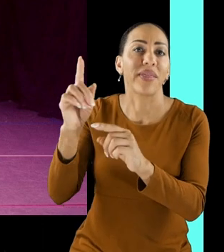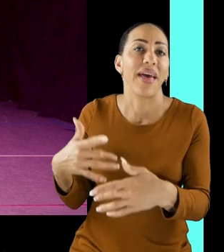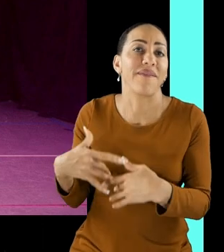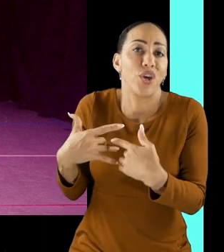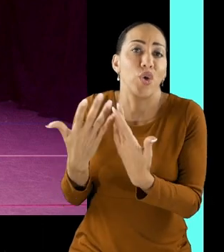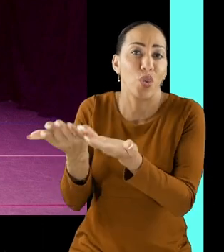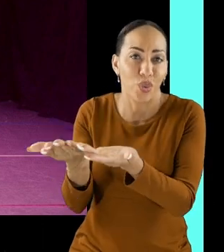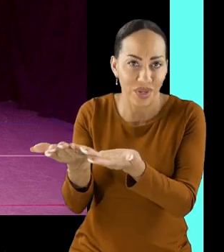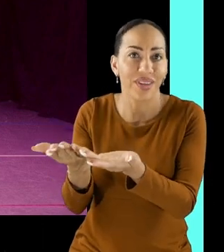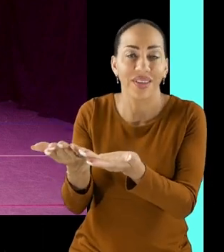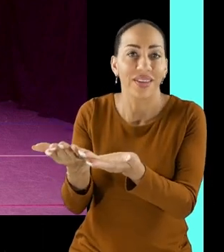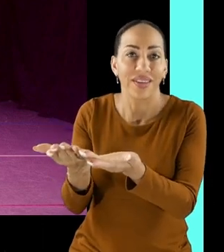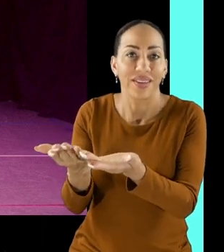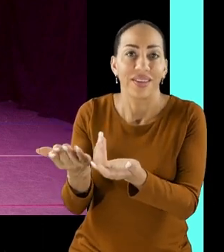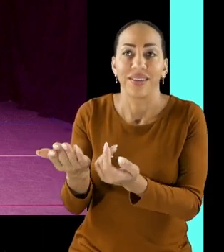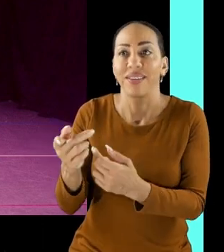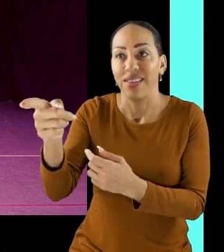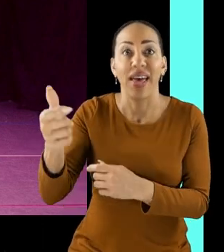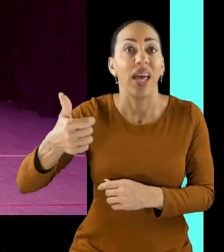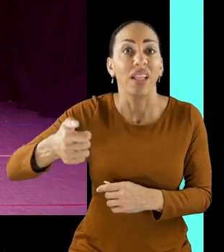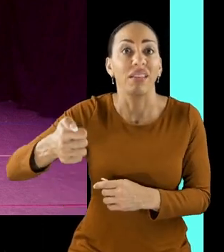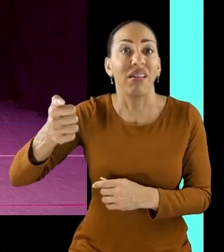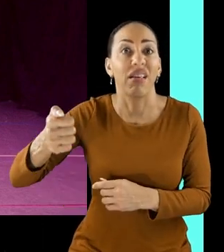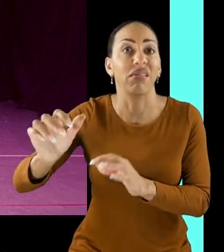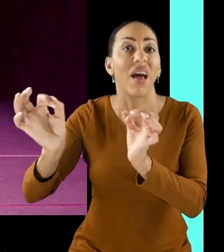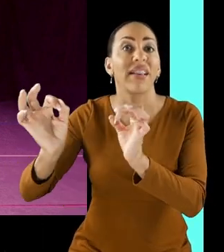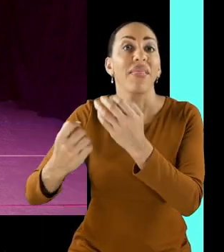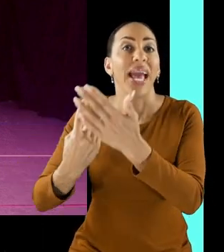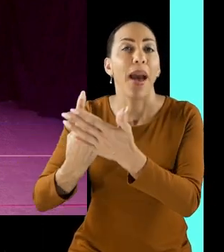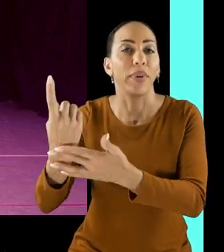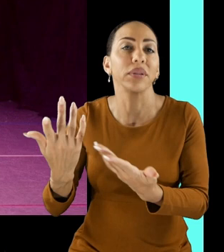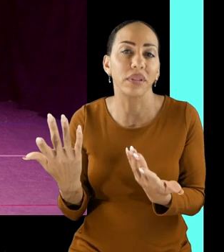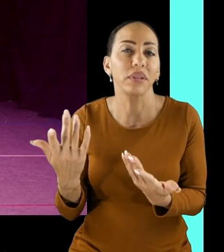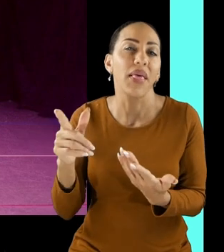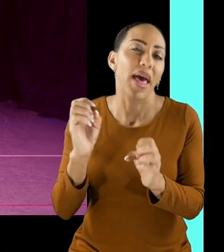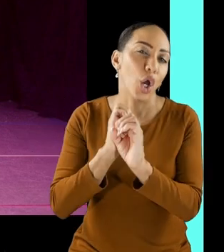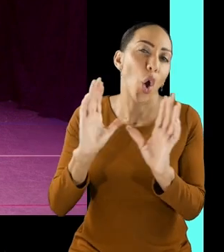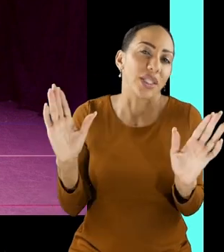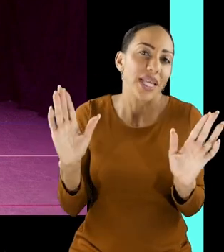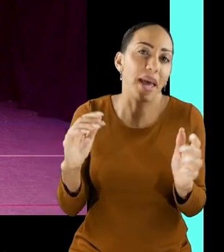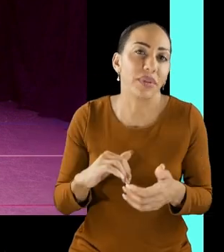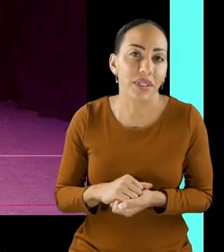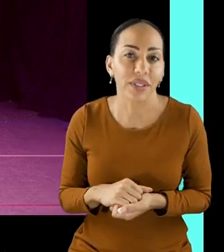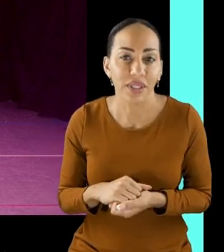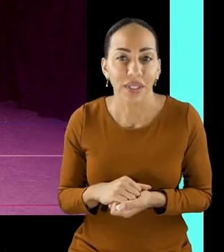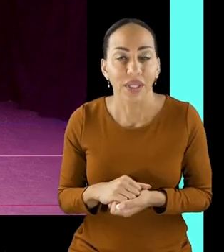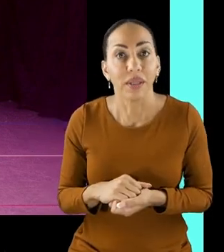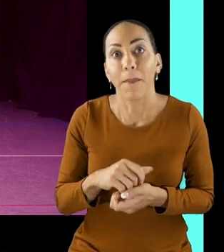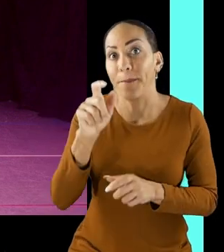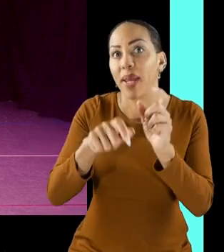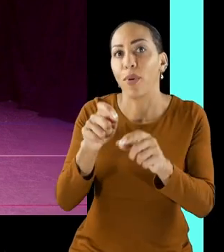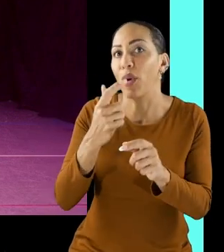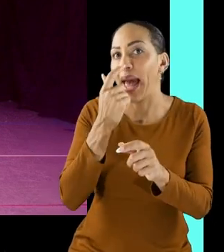didn't exist. You tap a button, nothing happens. The idea that we play with the ways in which people can